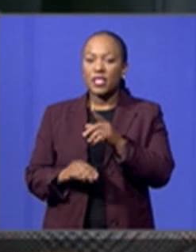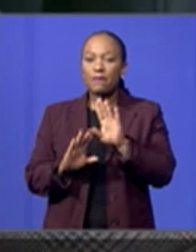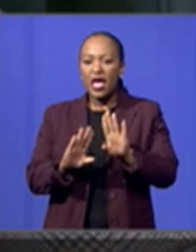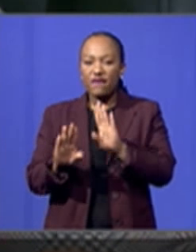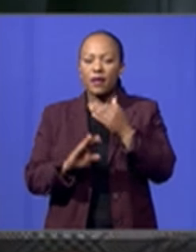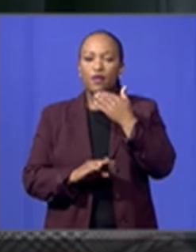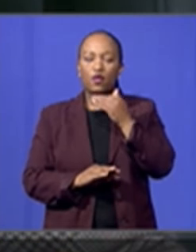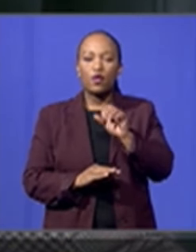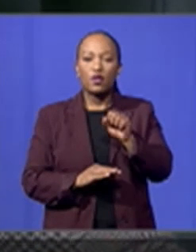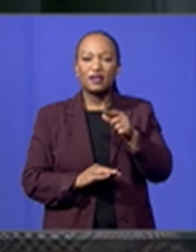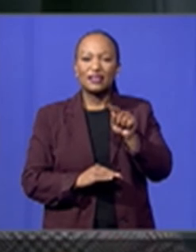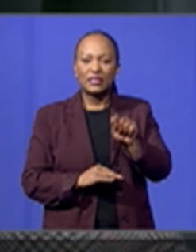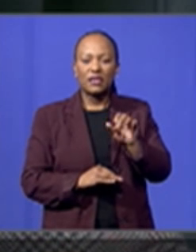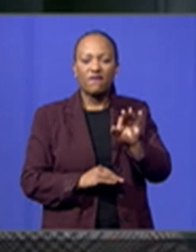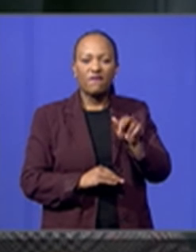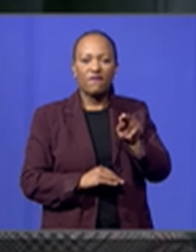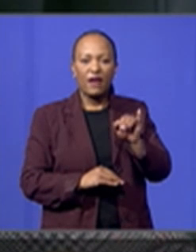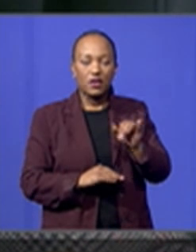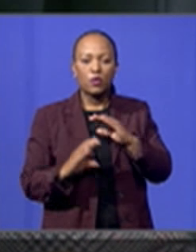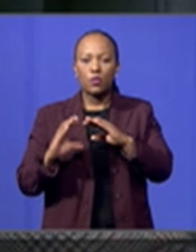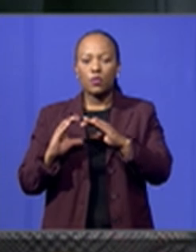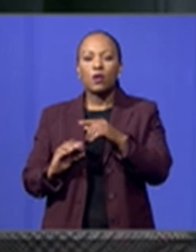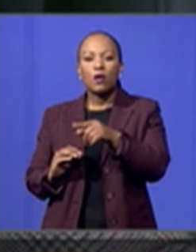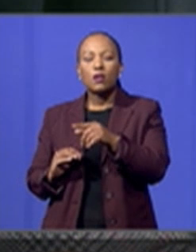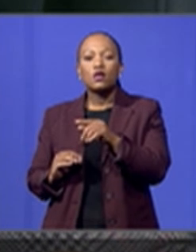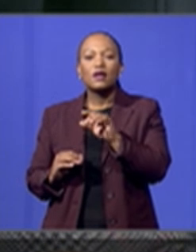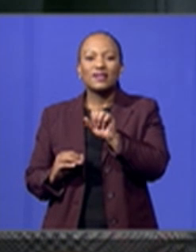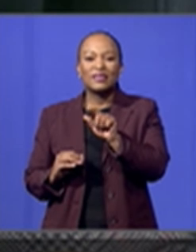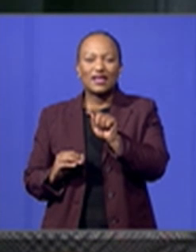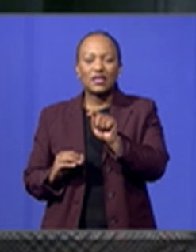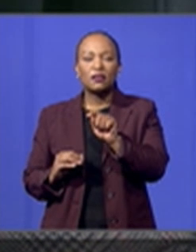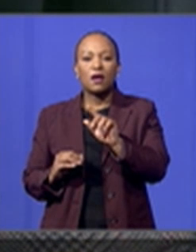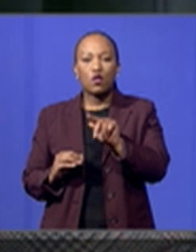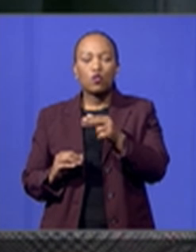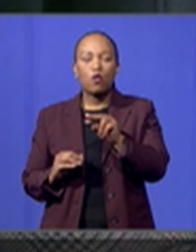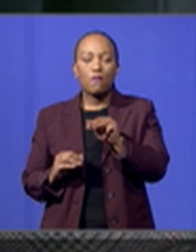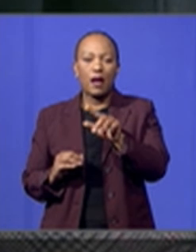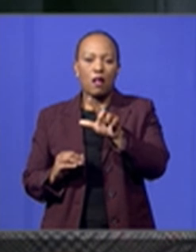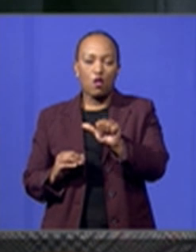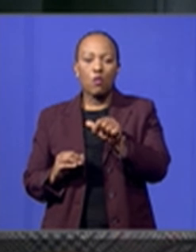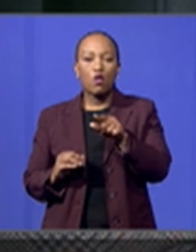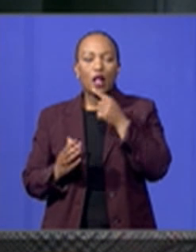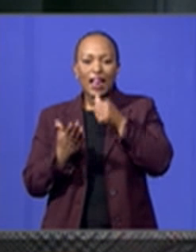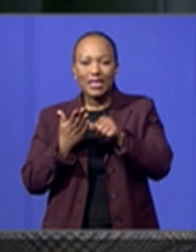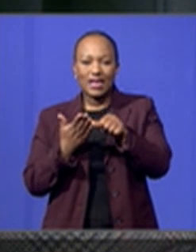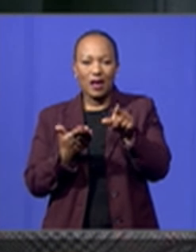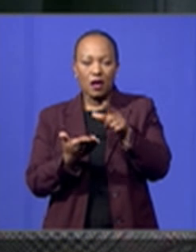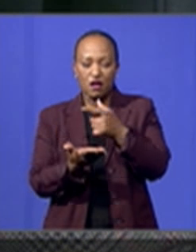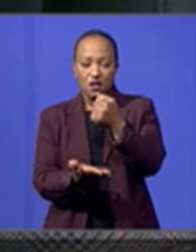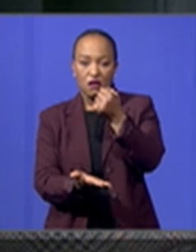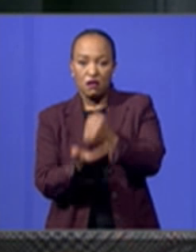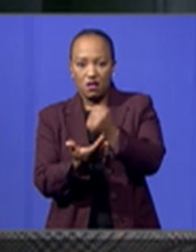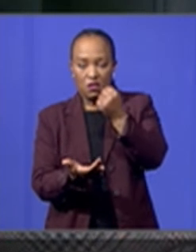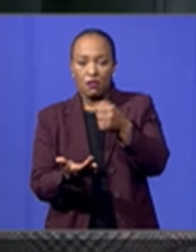Nkosi that you're discussing with Commissioner Khumalo, specifically the letter and the stamping on the face of it, is